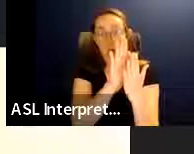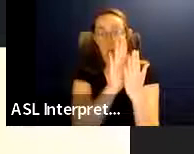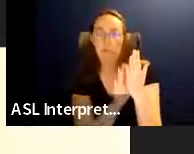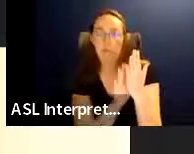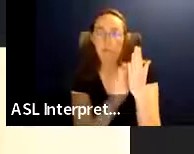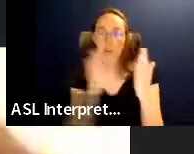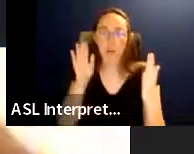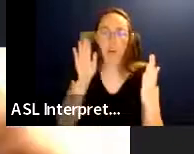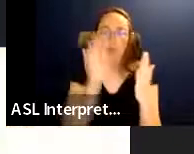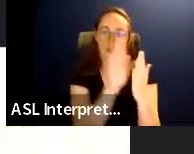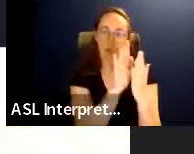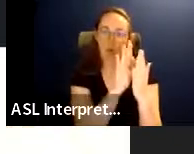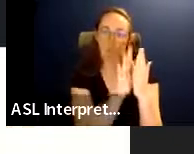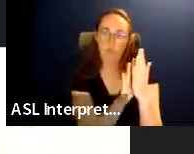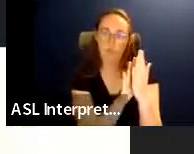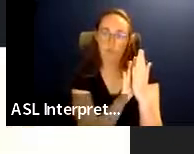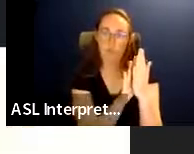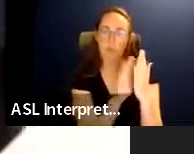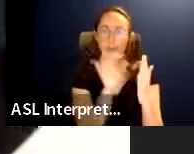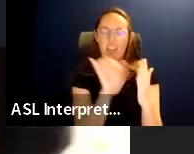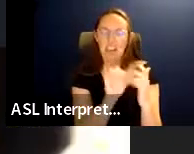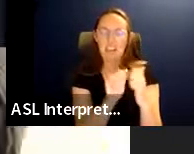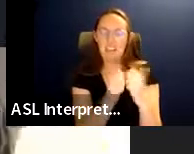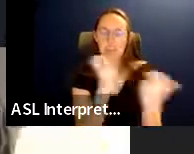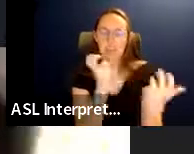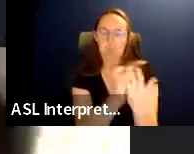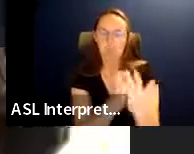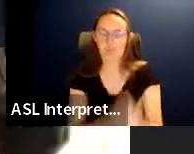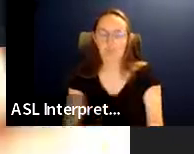Okay. The other part I wanted to mention